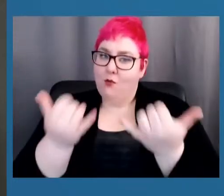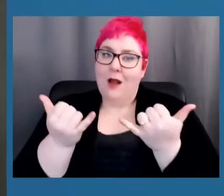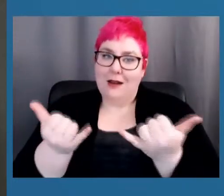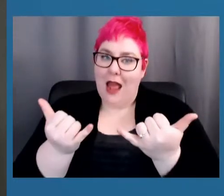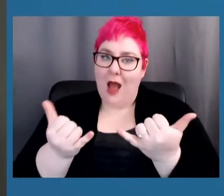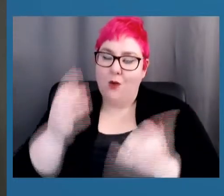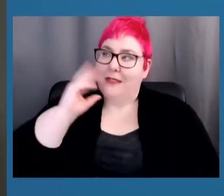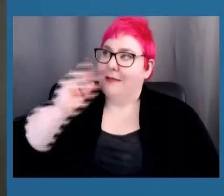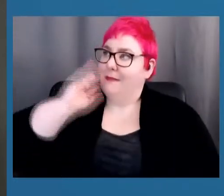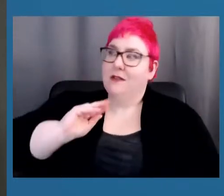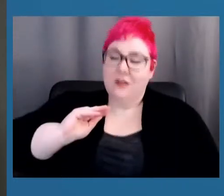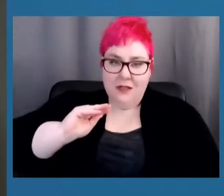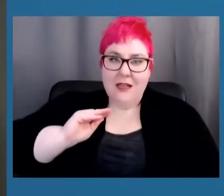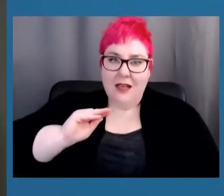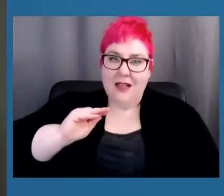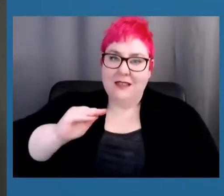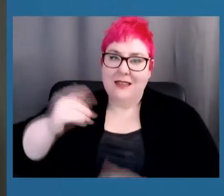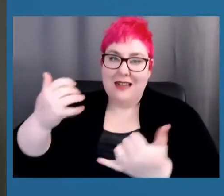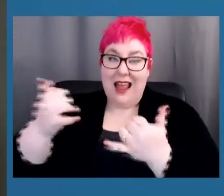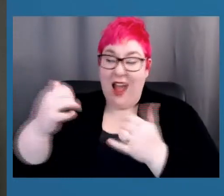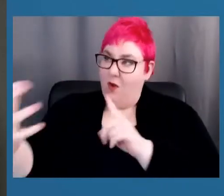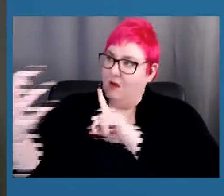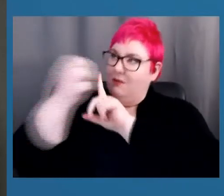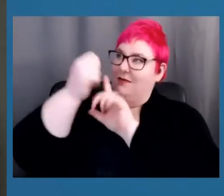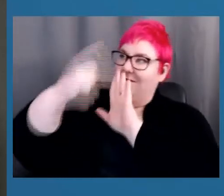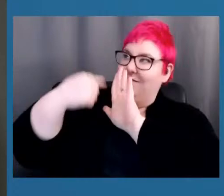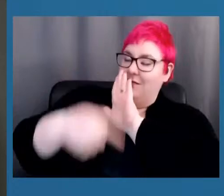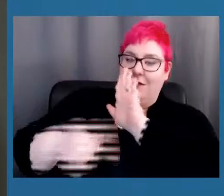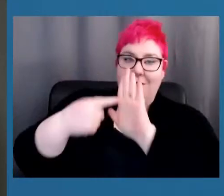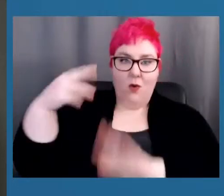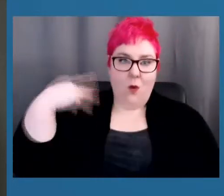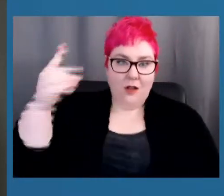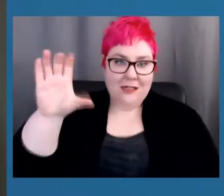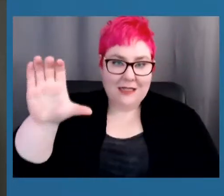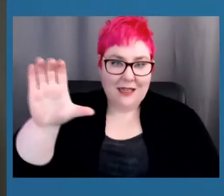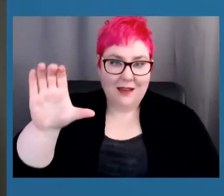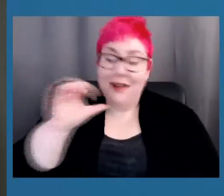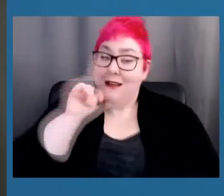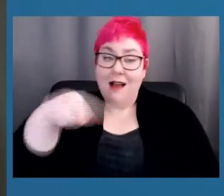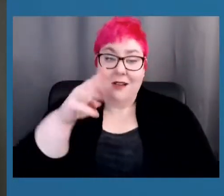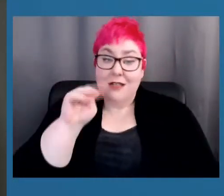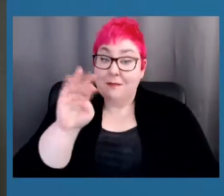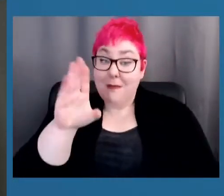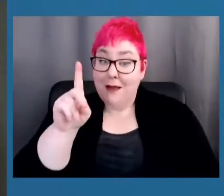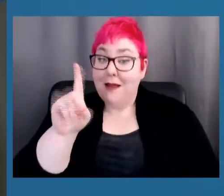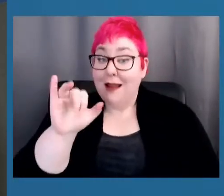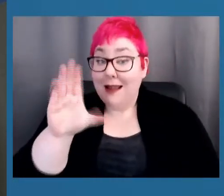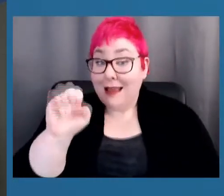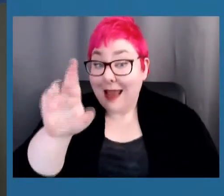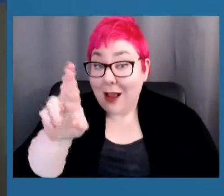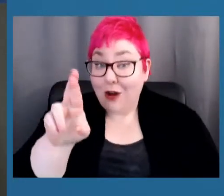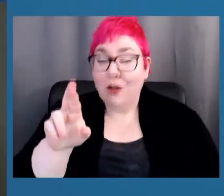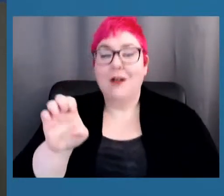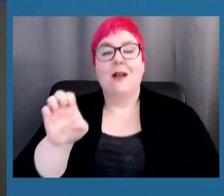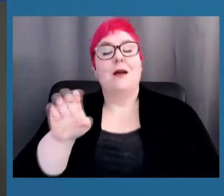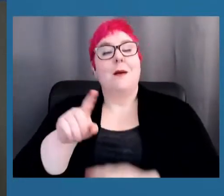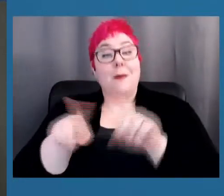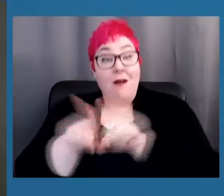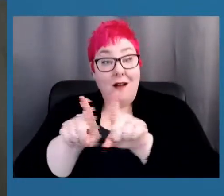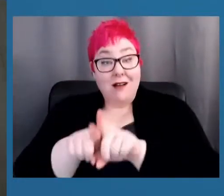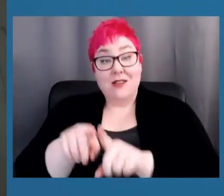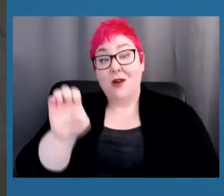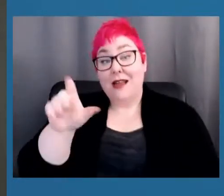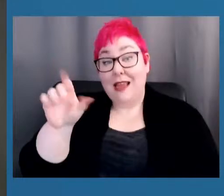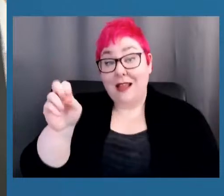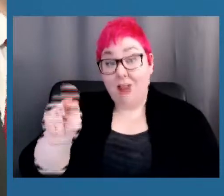Washington. Not just Medicare, but Elon Musk representing the Trump administration, just